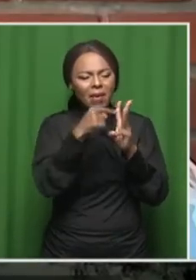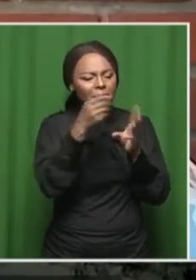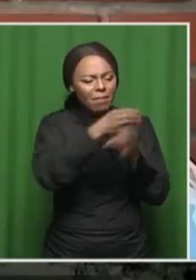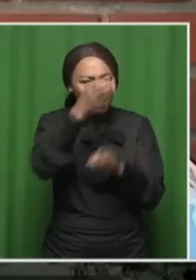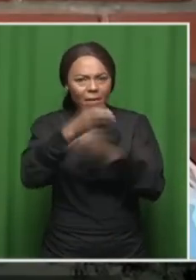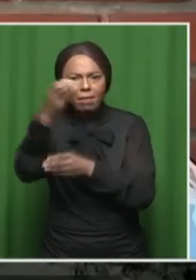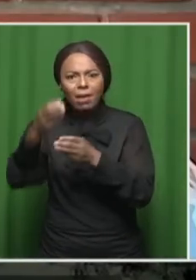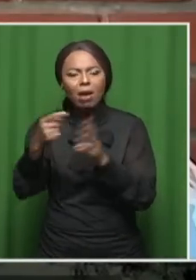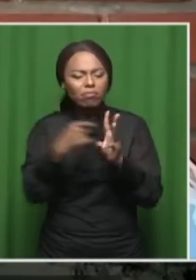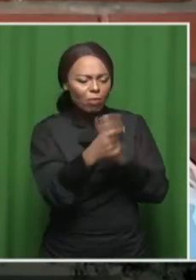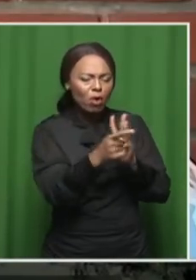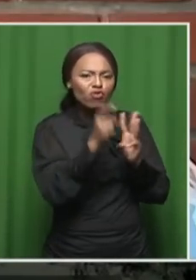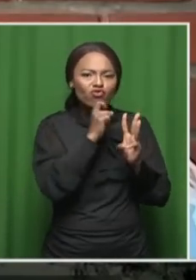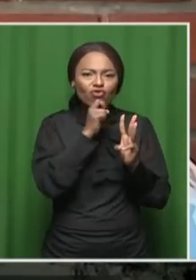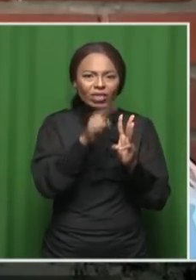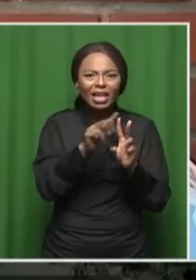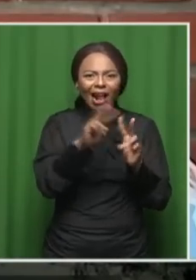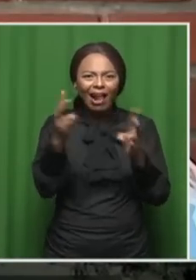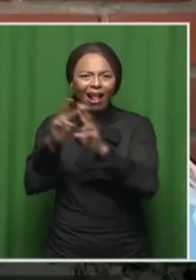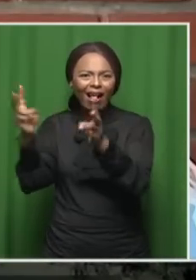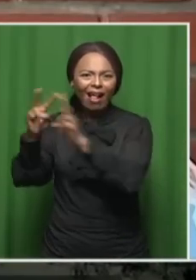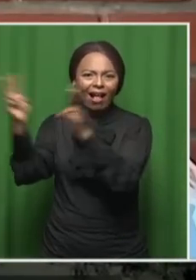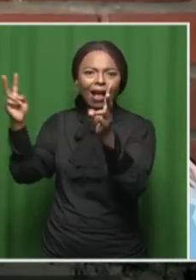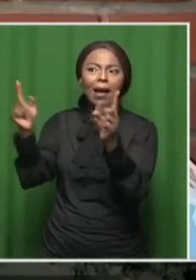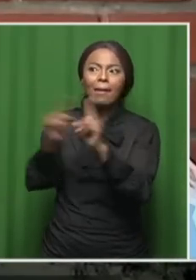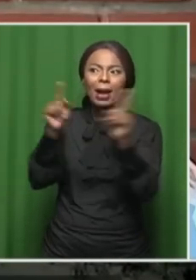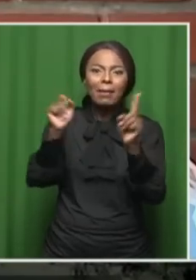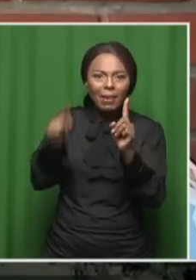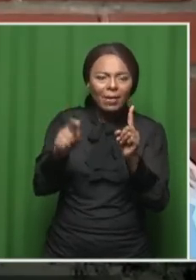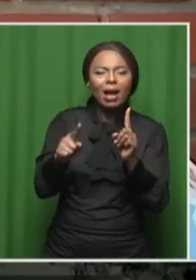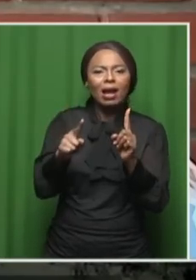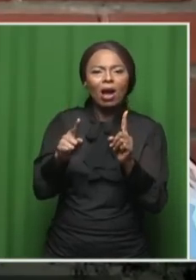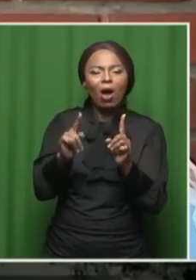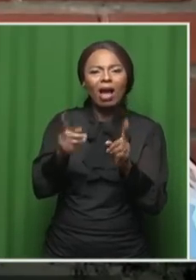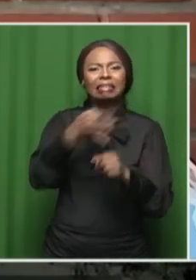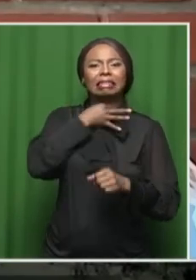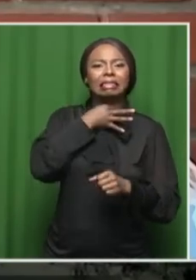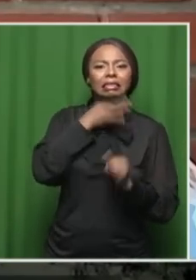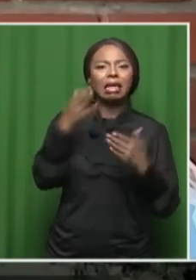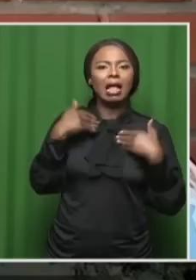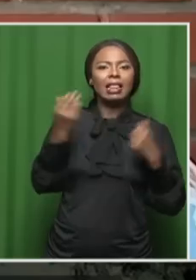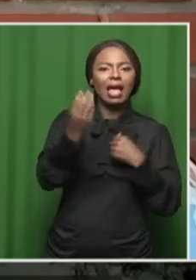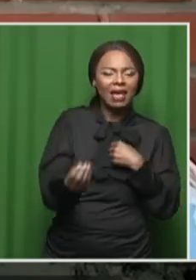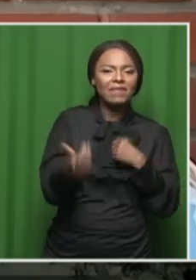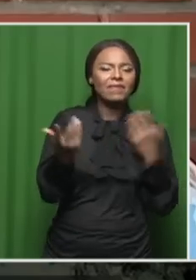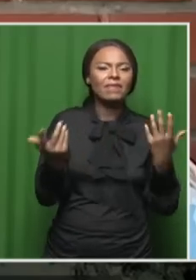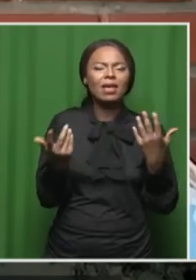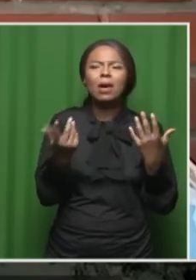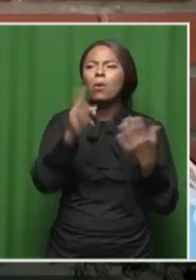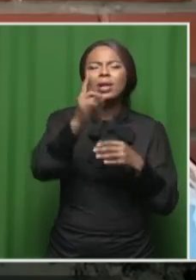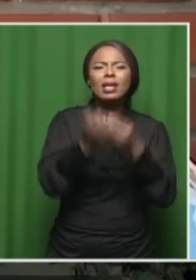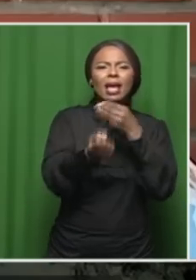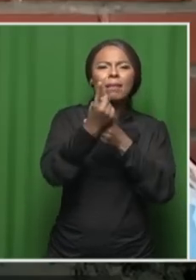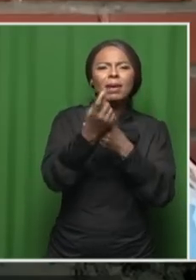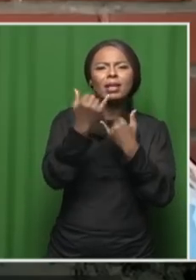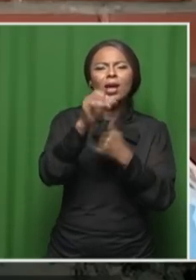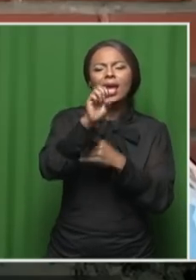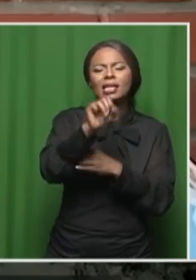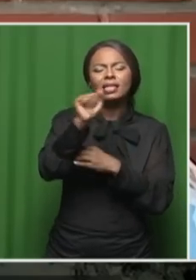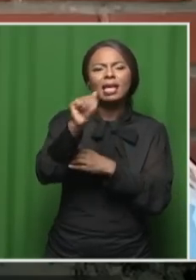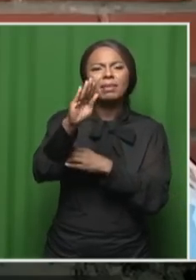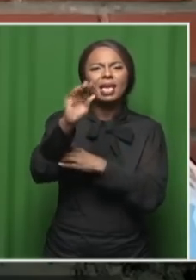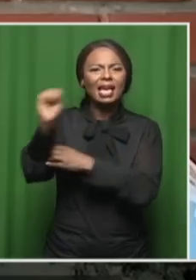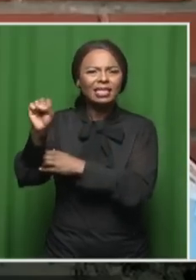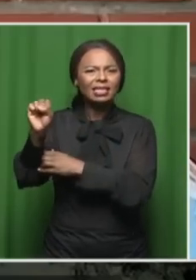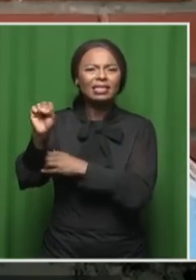of different brands that have managed to sneak through the system. May I ask you, what's happened to the South African Bureau of Standards? How